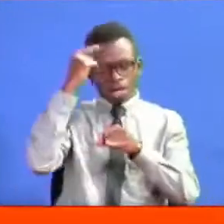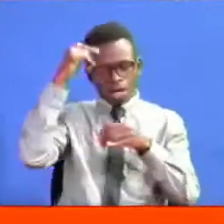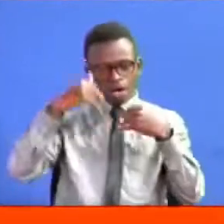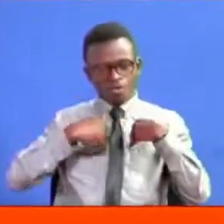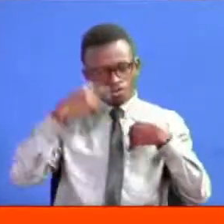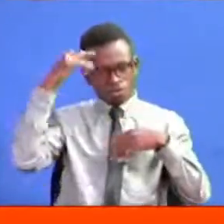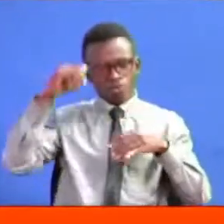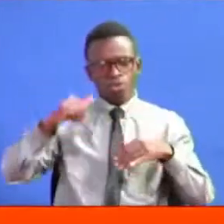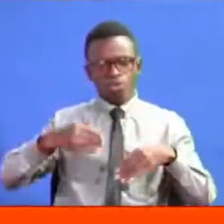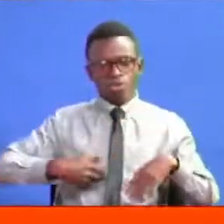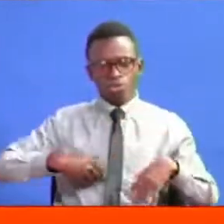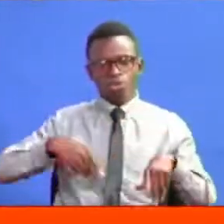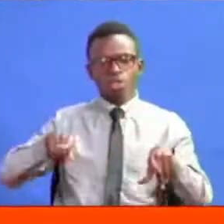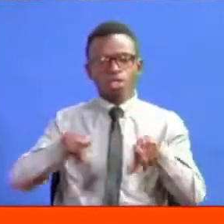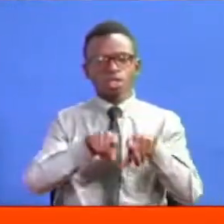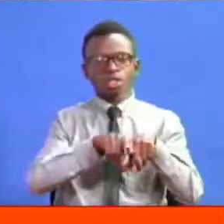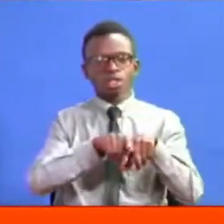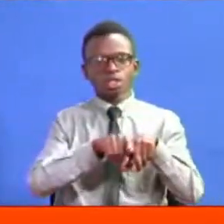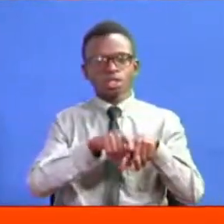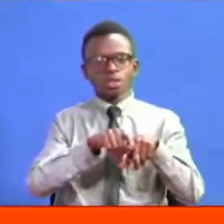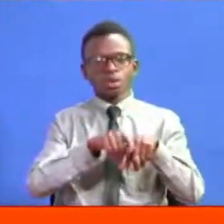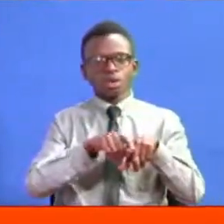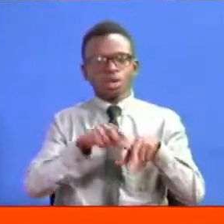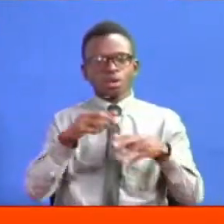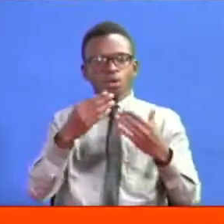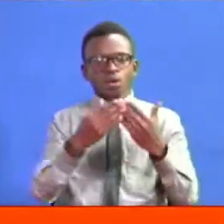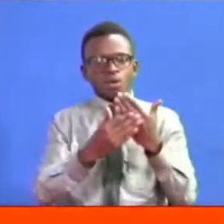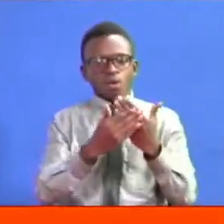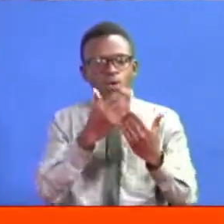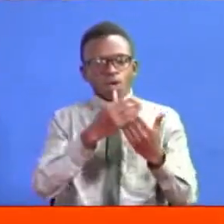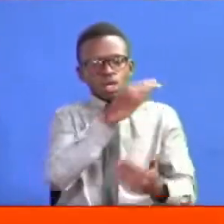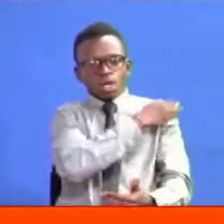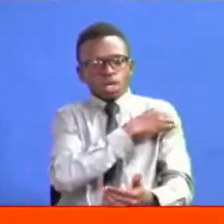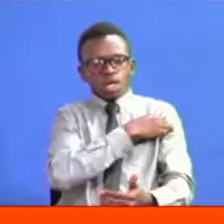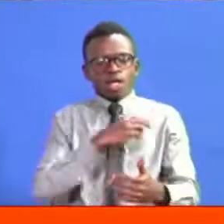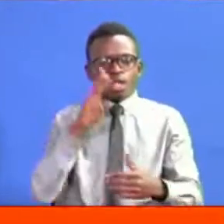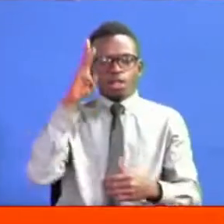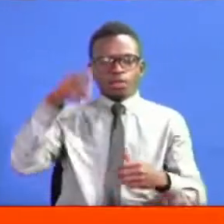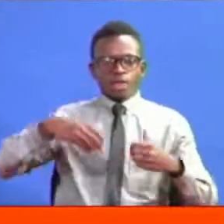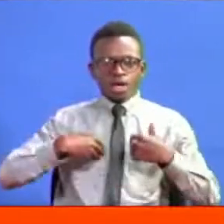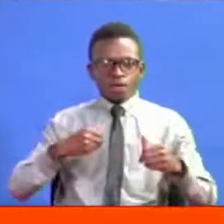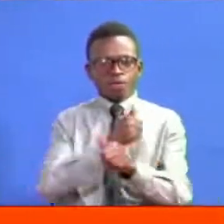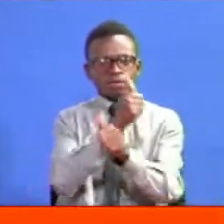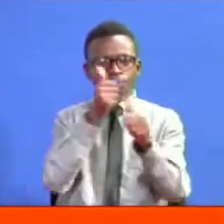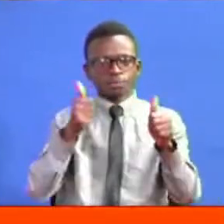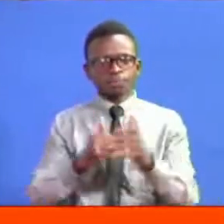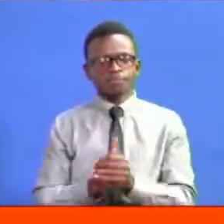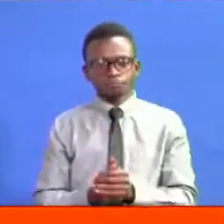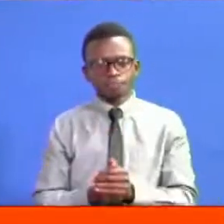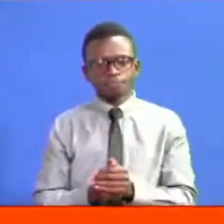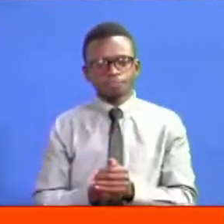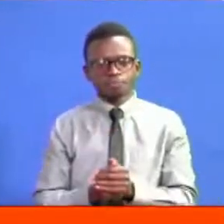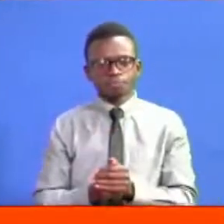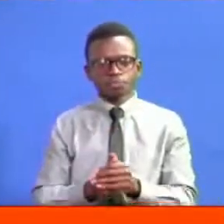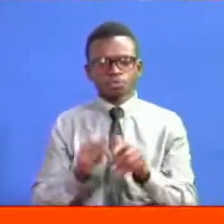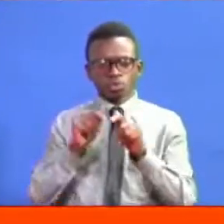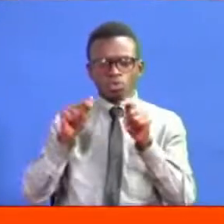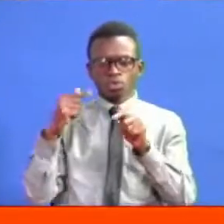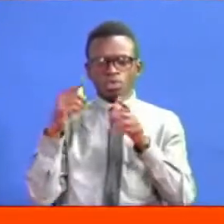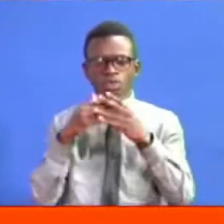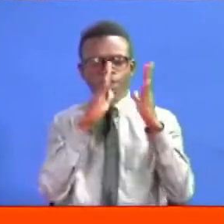ensuring there is an all-inclusive health cover for all, and reducing fertilizer costs. Ya kwamba hawa viongozi